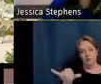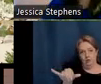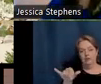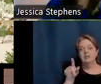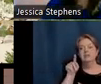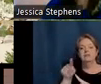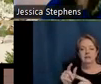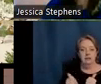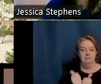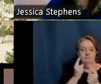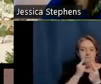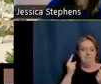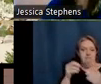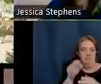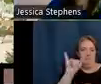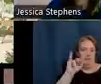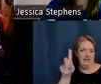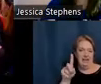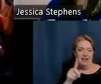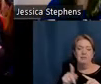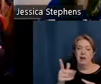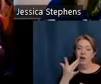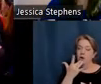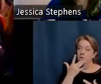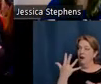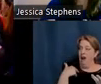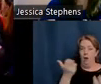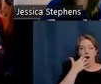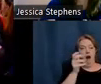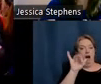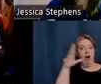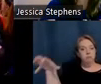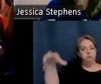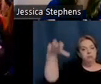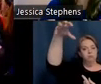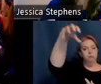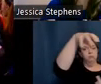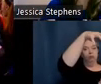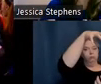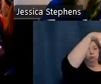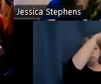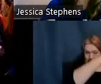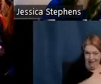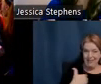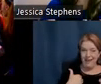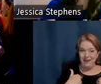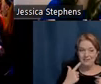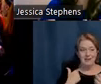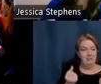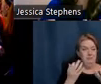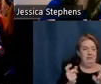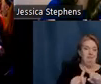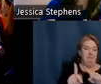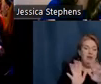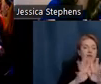excursion away. You may want to plan your trip around one of Bloomington's many festivals. In spring, attend